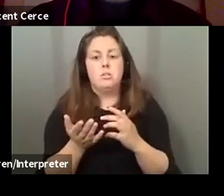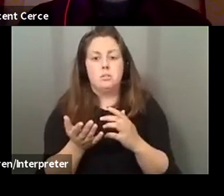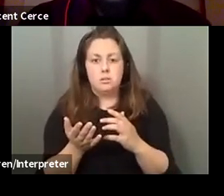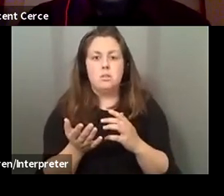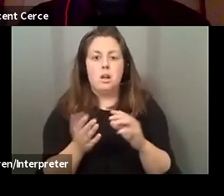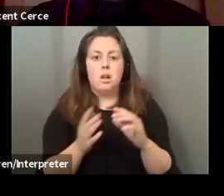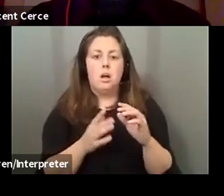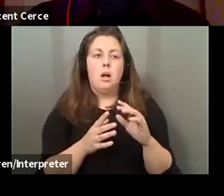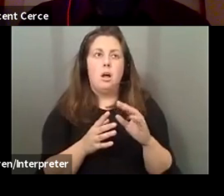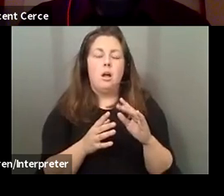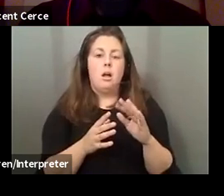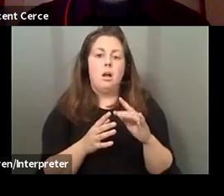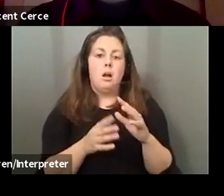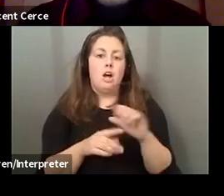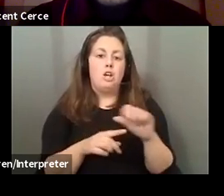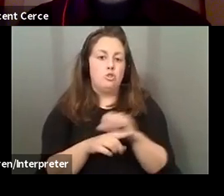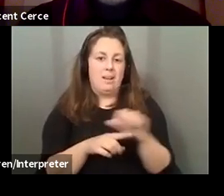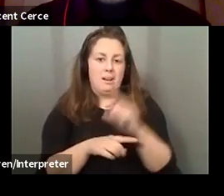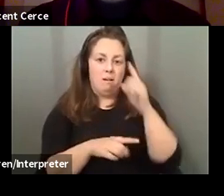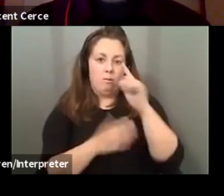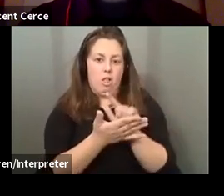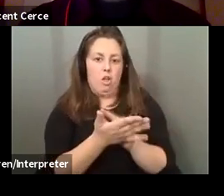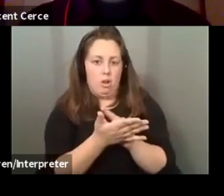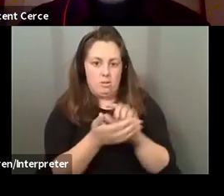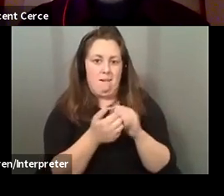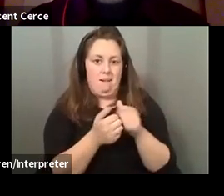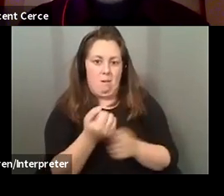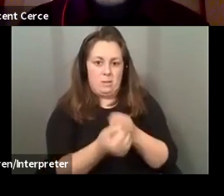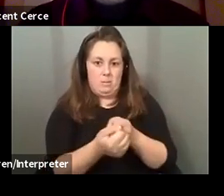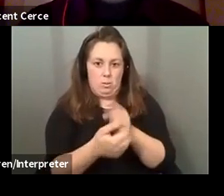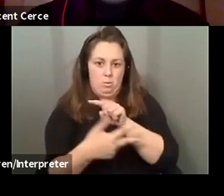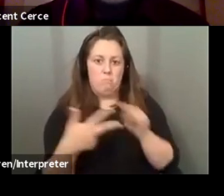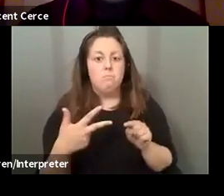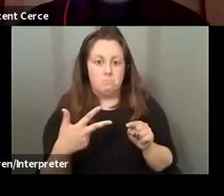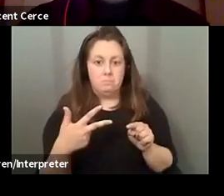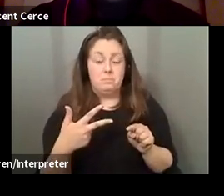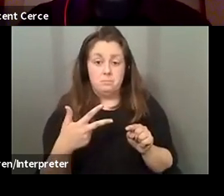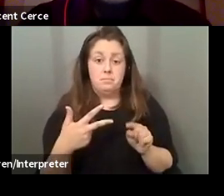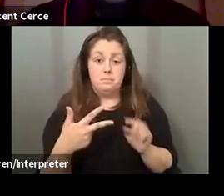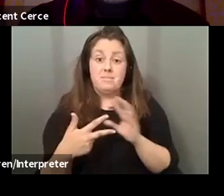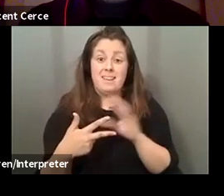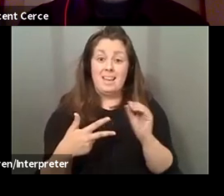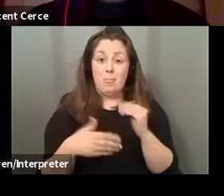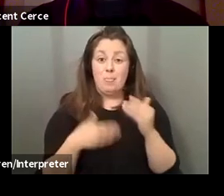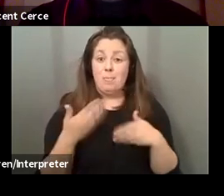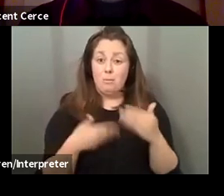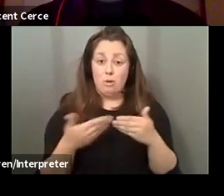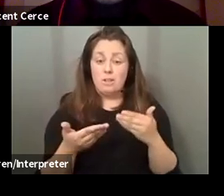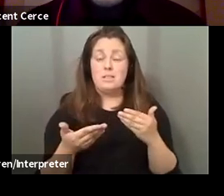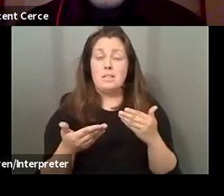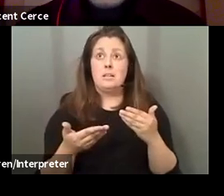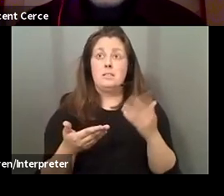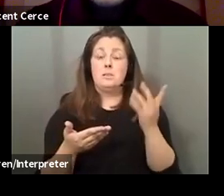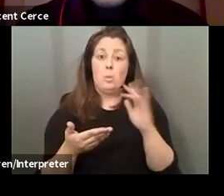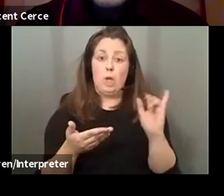in what the laws say in supporting these three subgroups of families, as well as what the process is, how